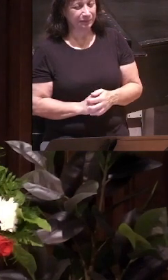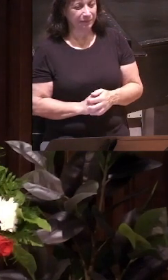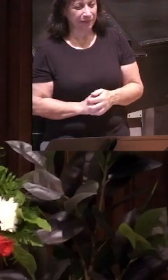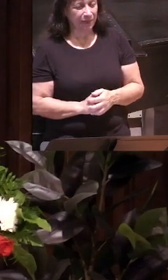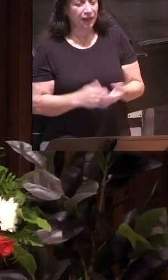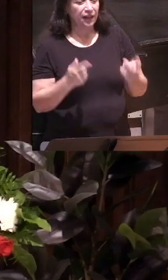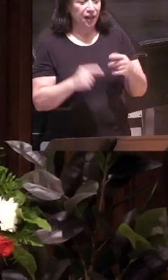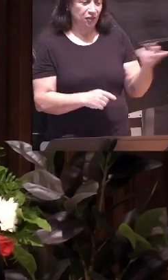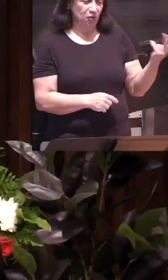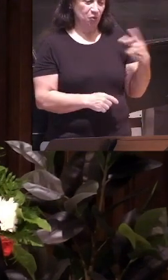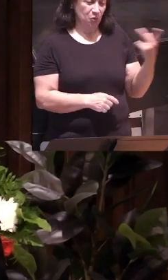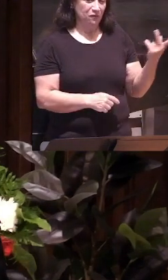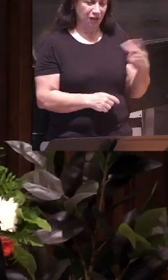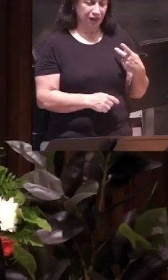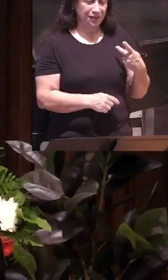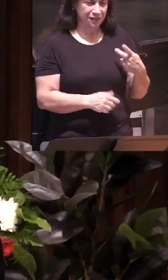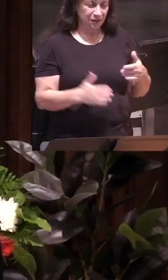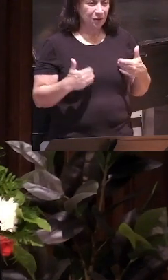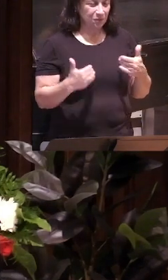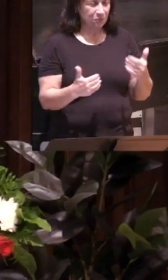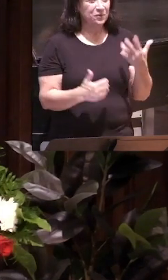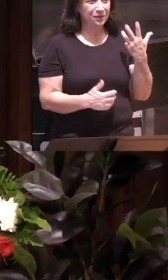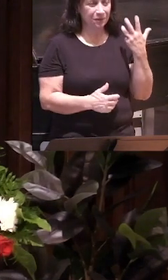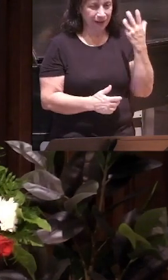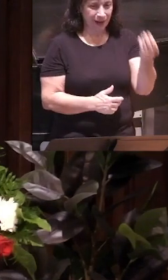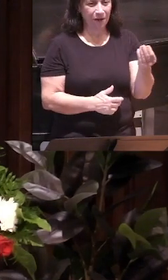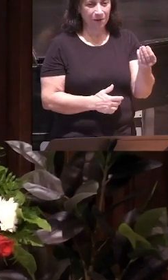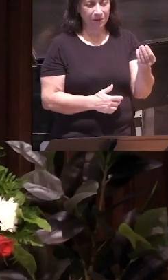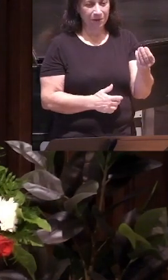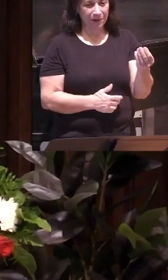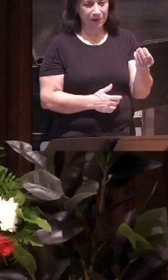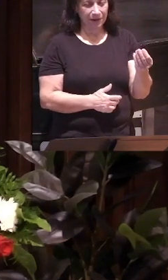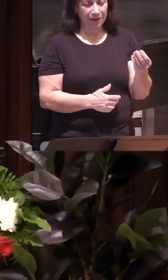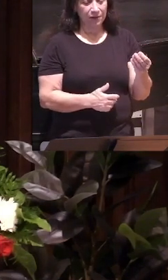And the two of us proceeded to go out to get a